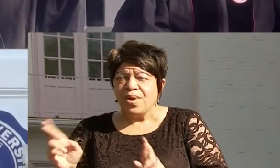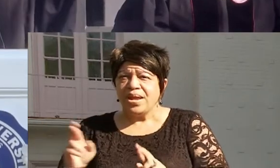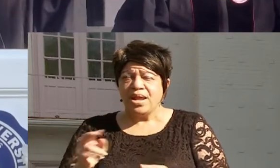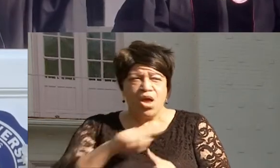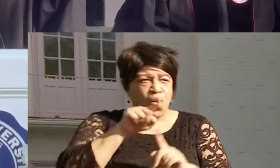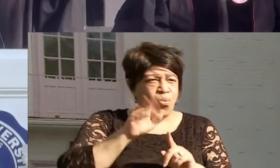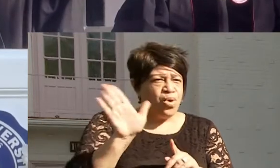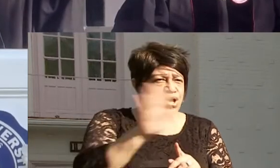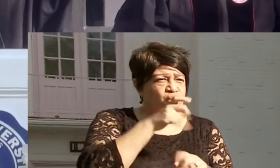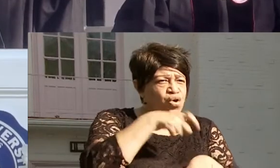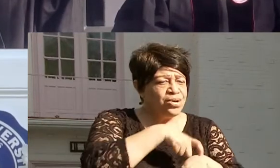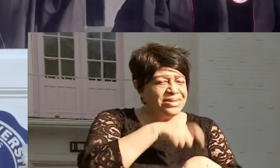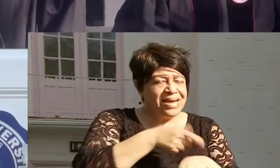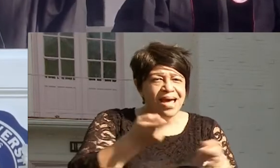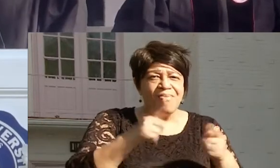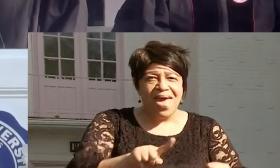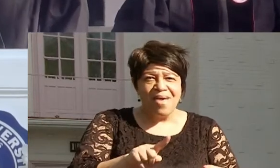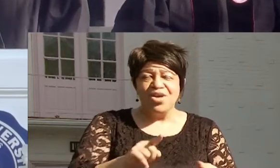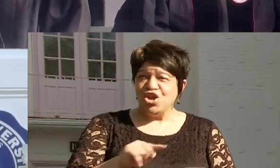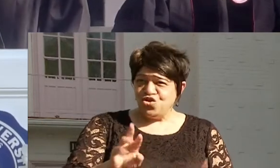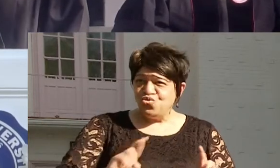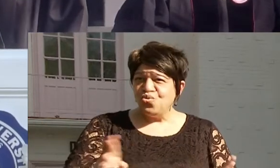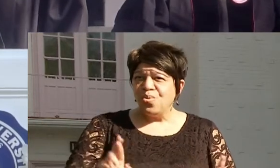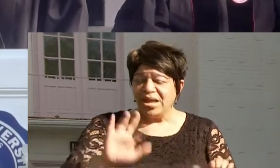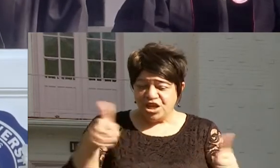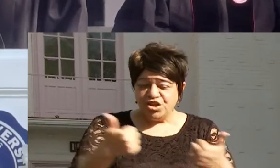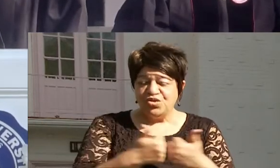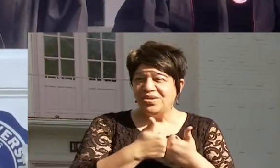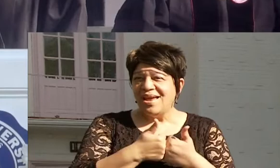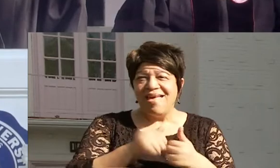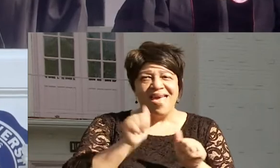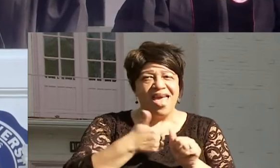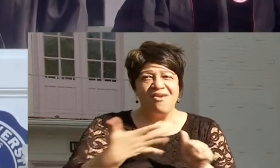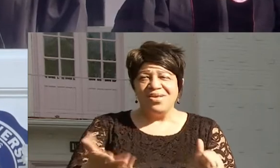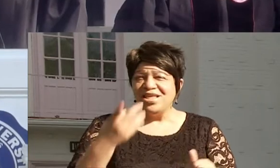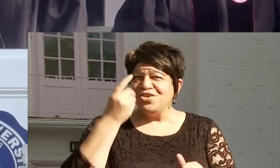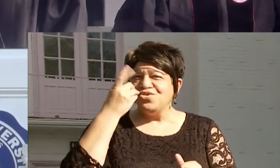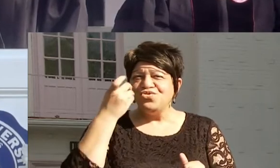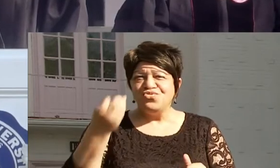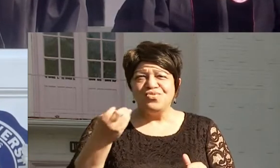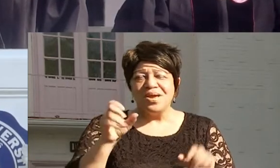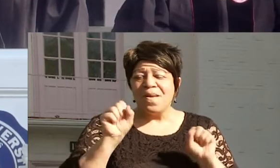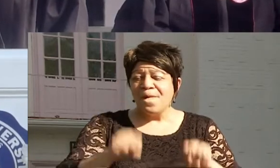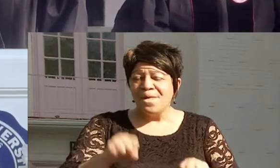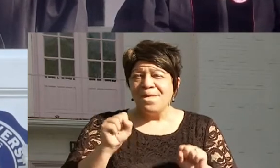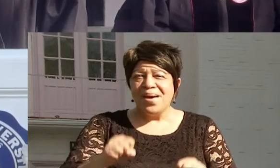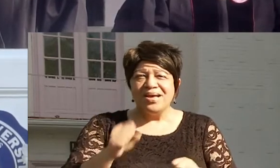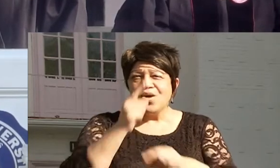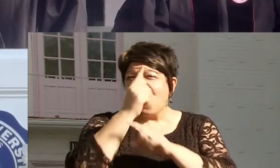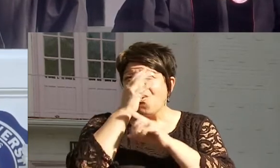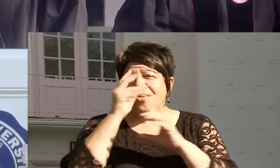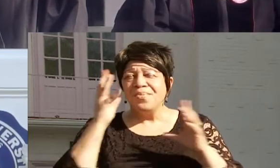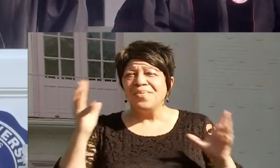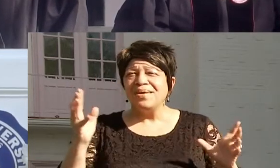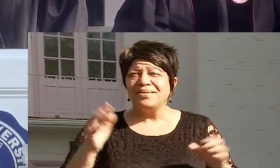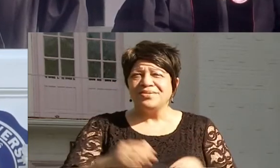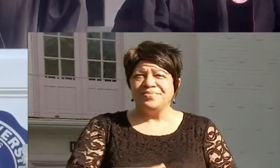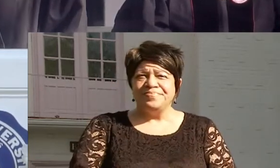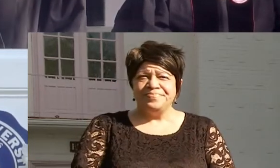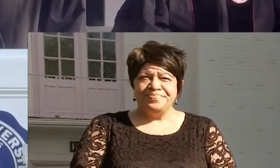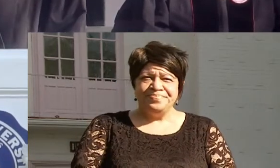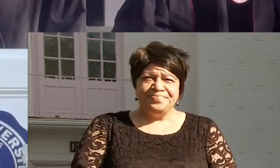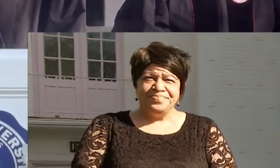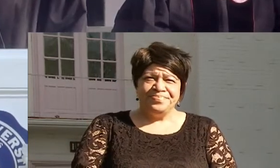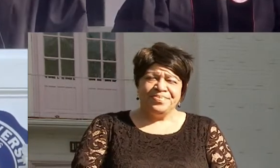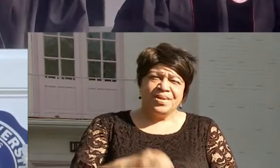is right in front of you and it challenges everything you ever dreamed possible or imagined? Or